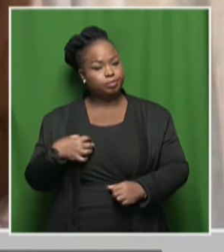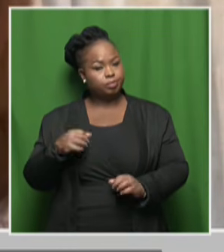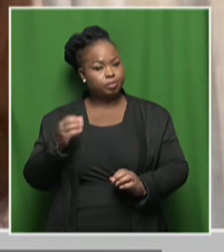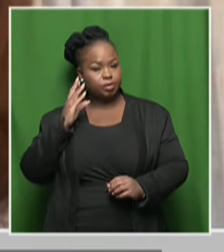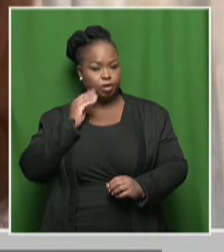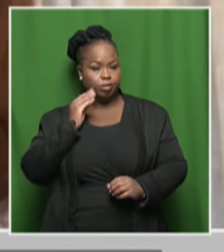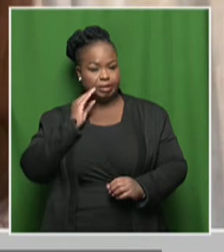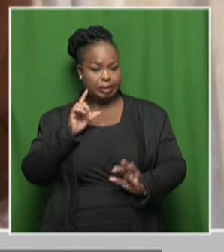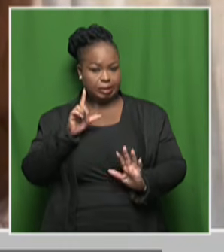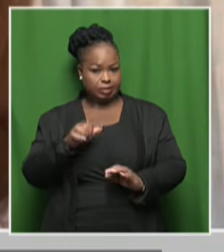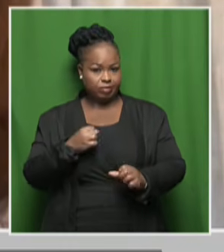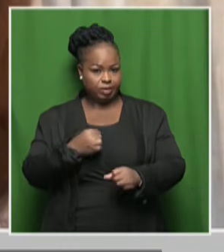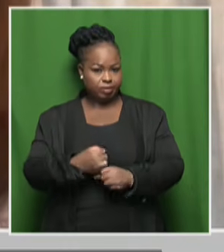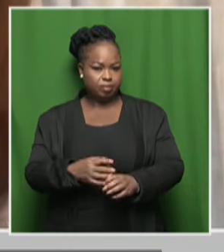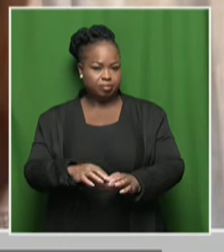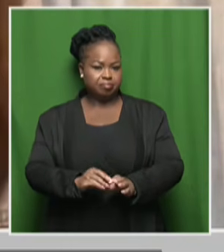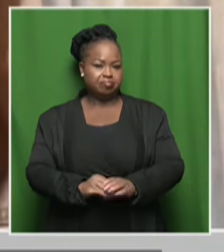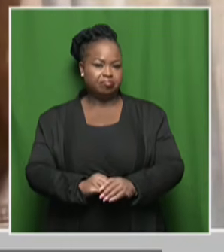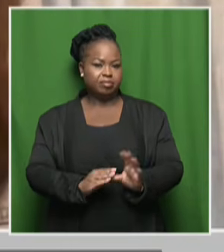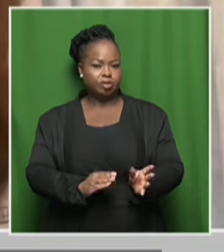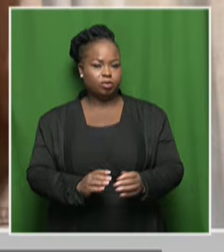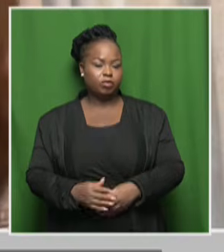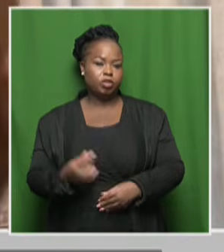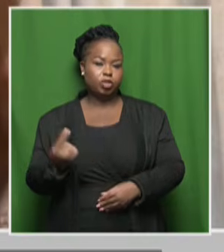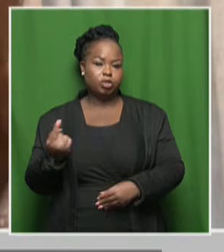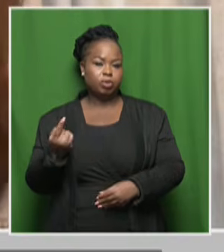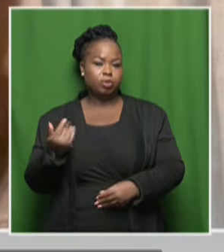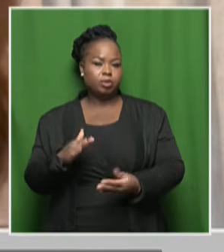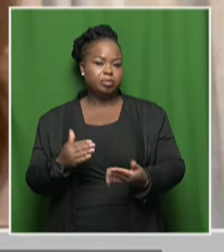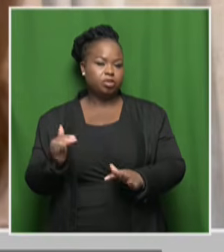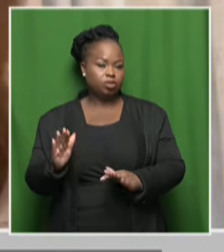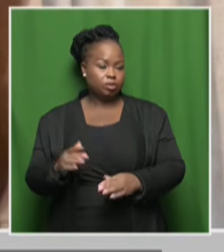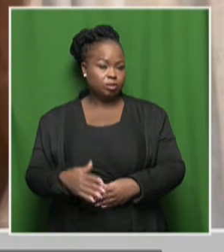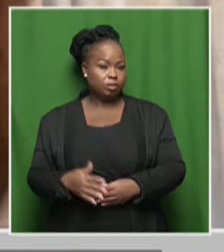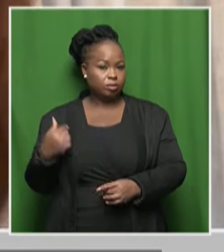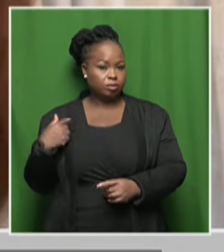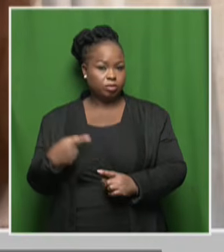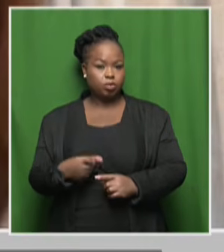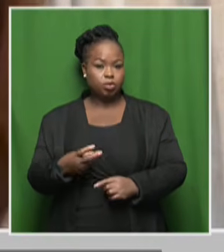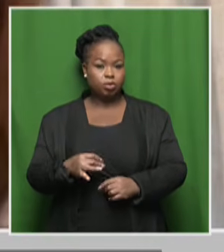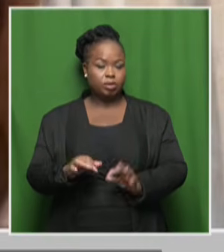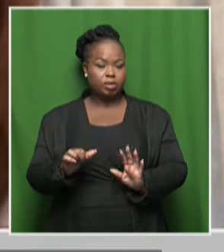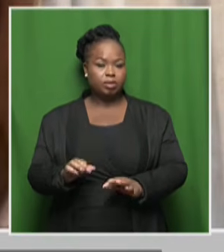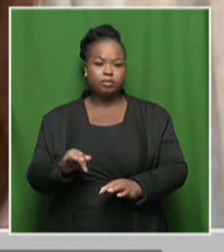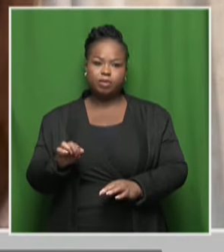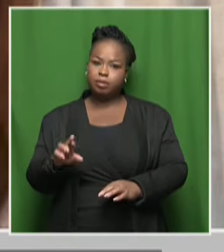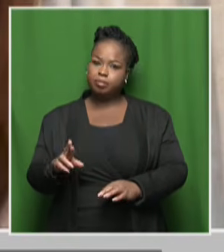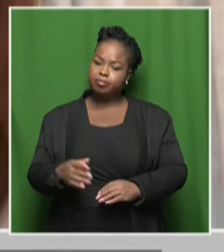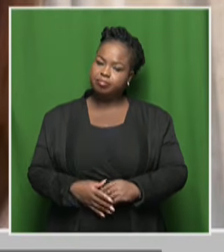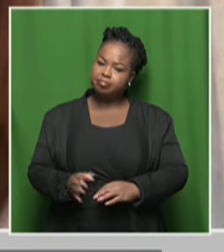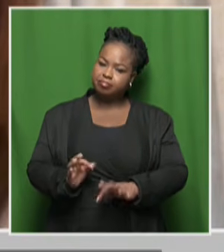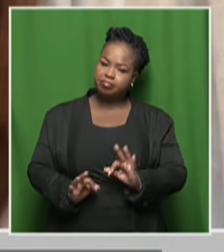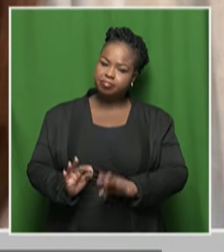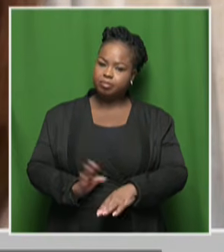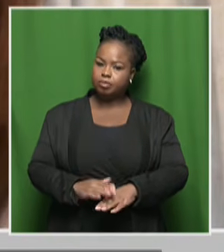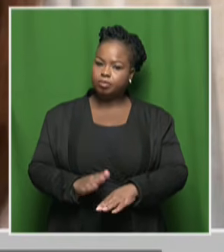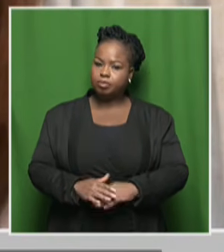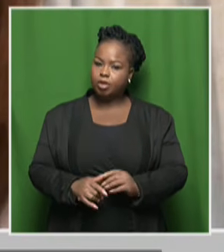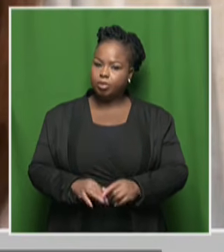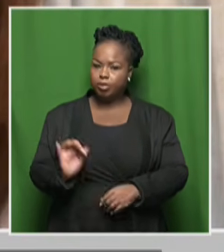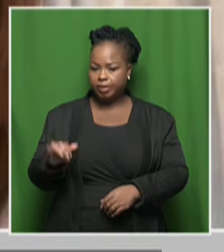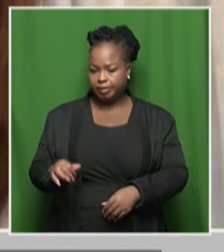7th year, being part of this. And so the solo exhibition, what you've curated for the 2026 fair, perhaps you can tell us a little bit more